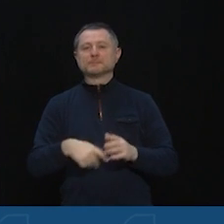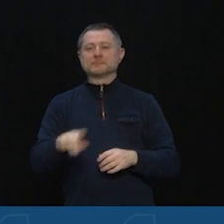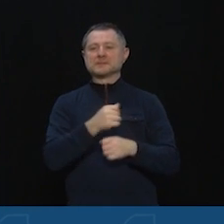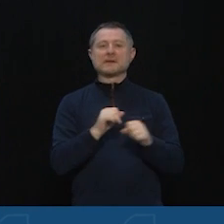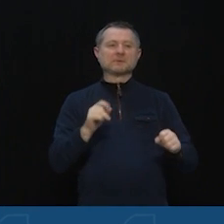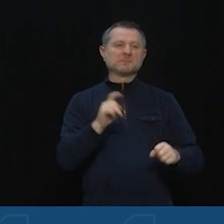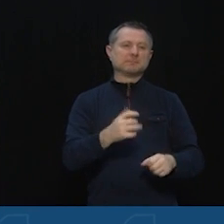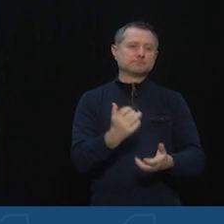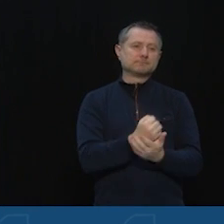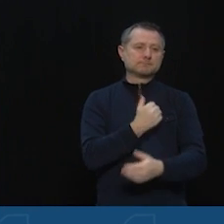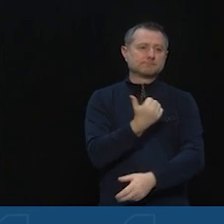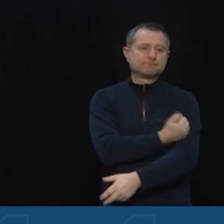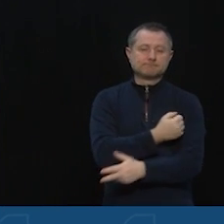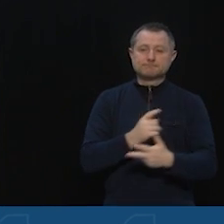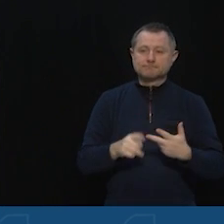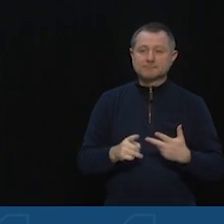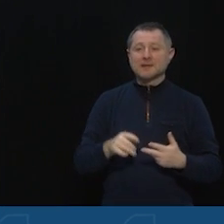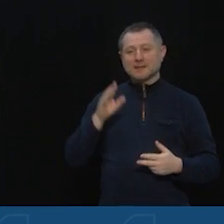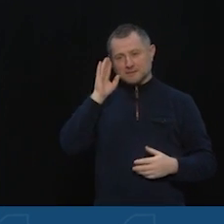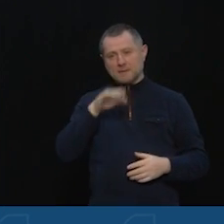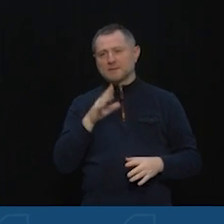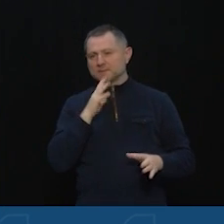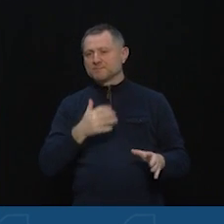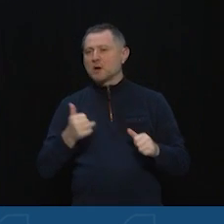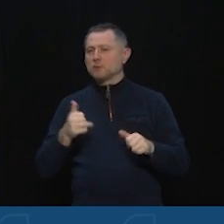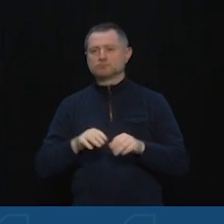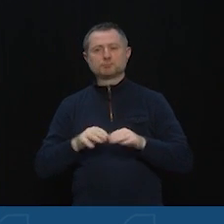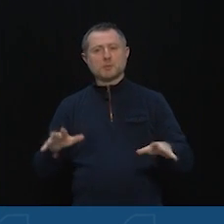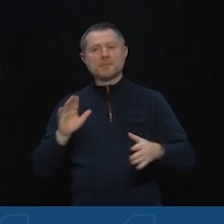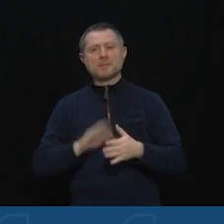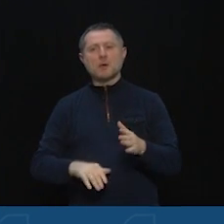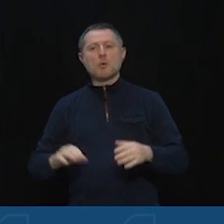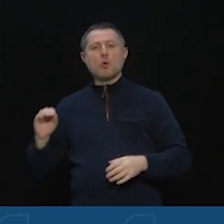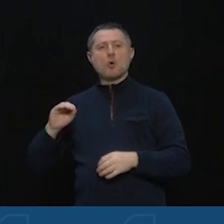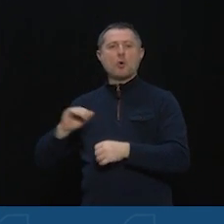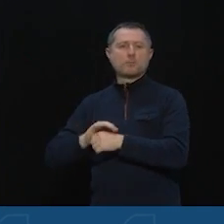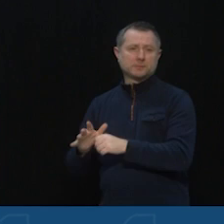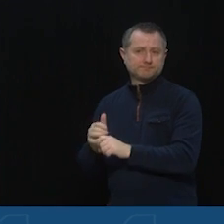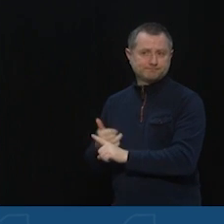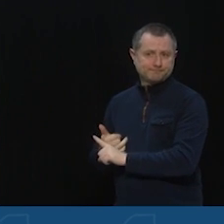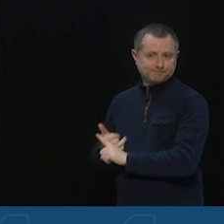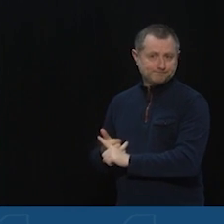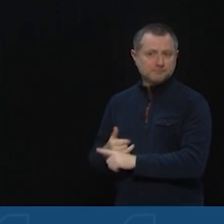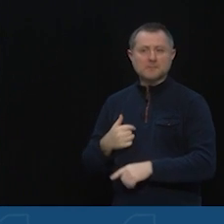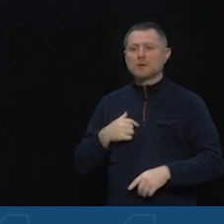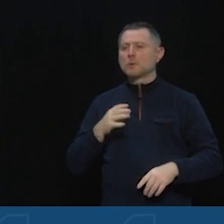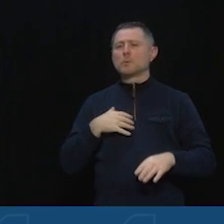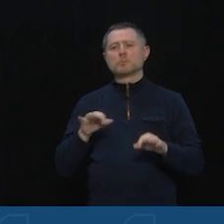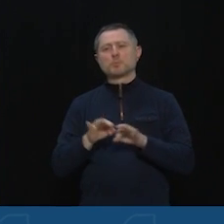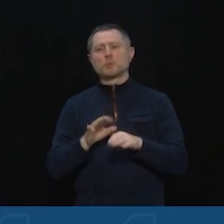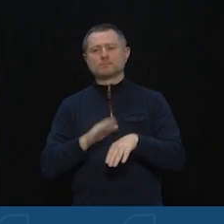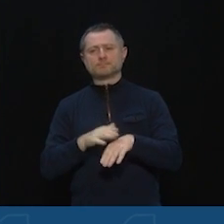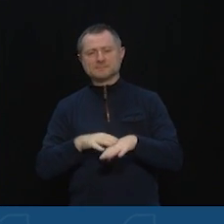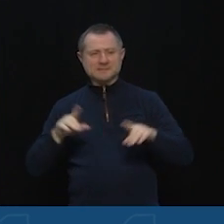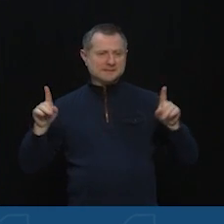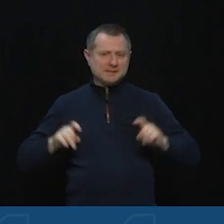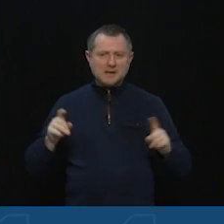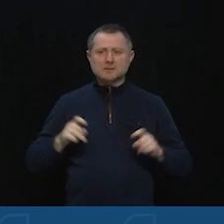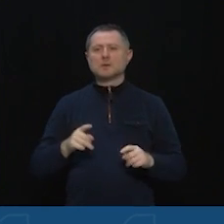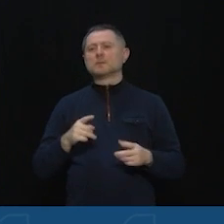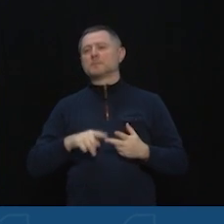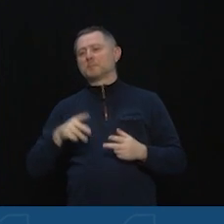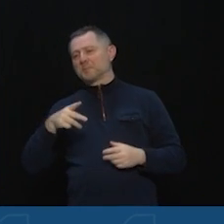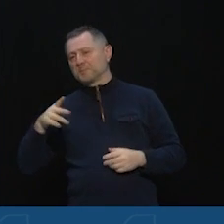in Europe. So we're not going to take our foot off the gas. We're protecting people with PPE tests, vaccines, and boosters, and making sure that the